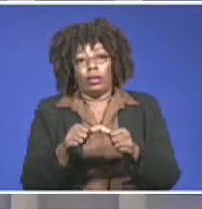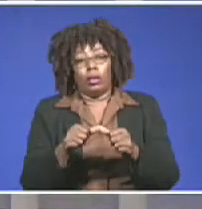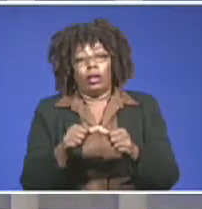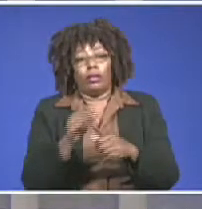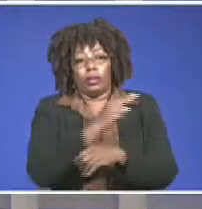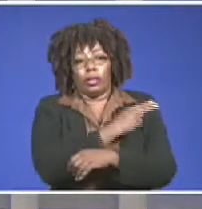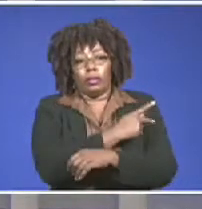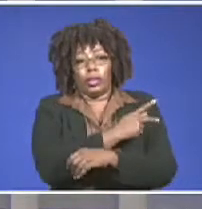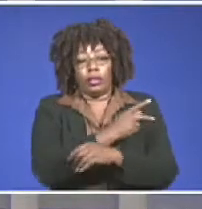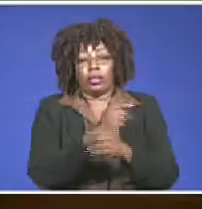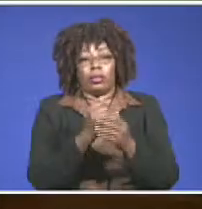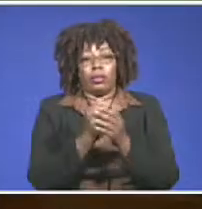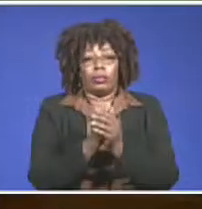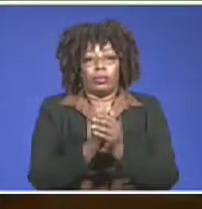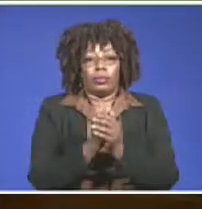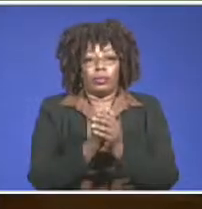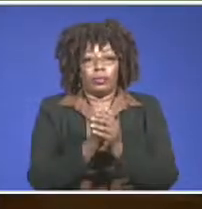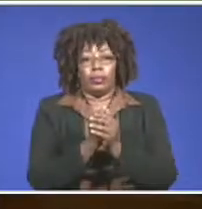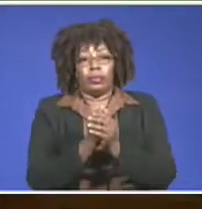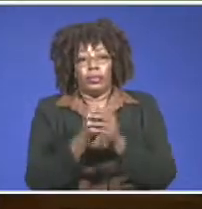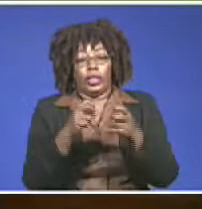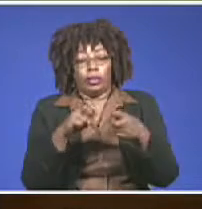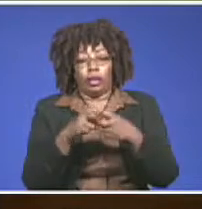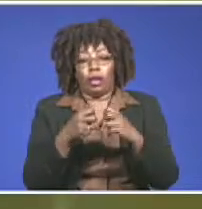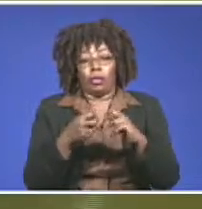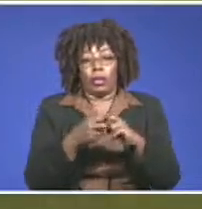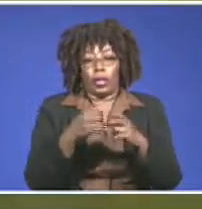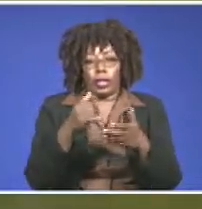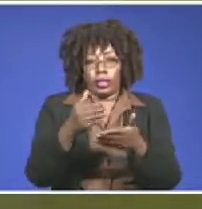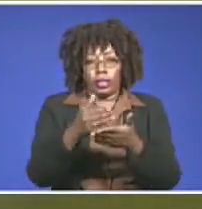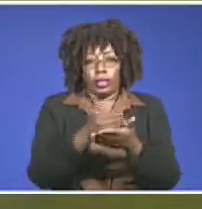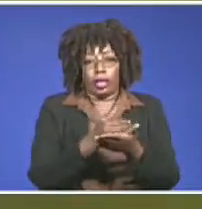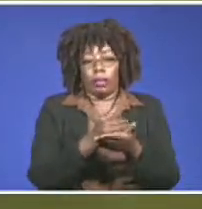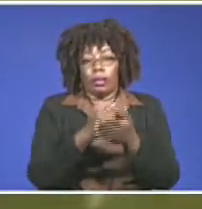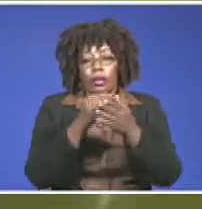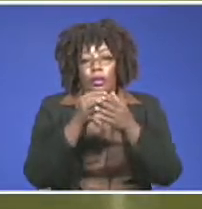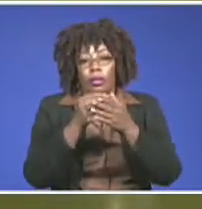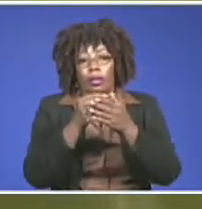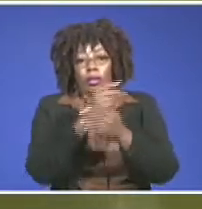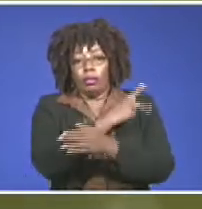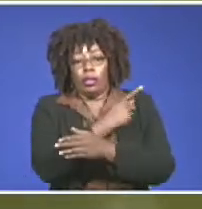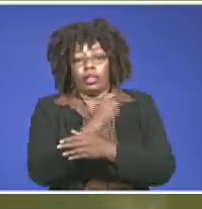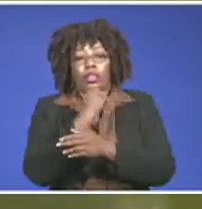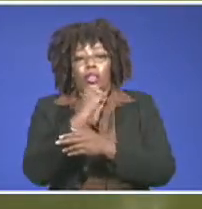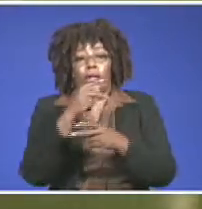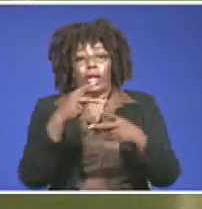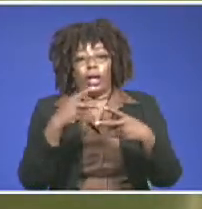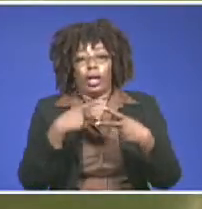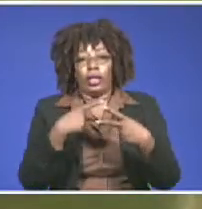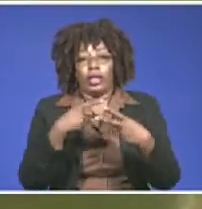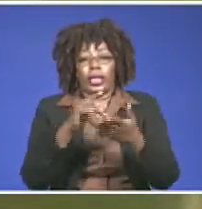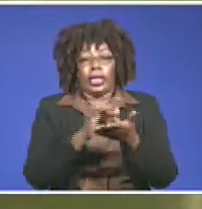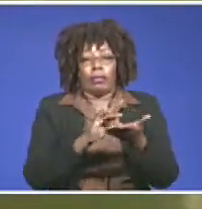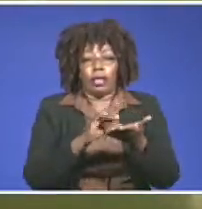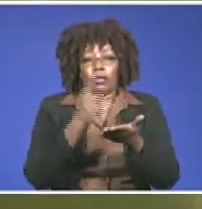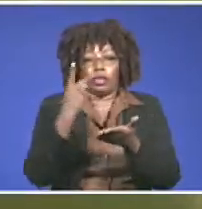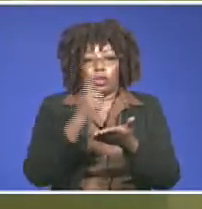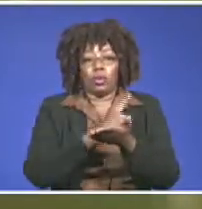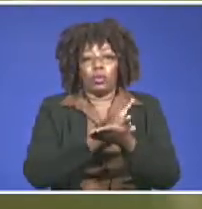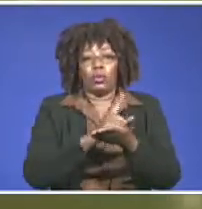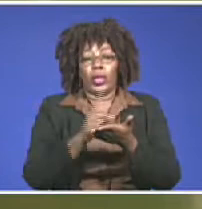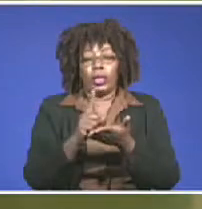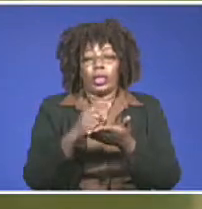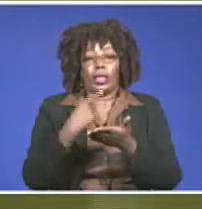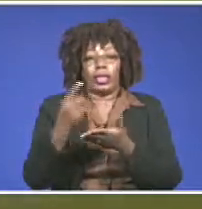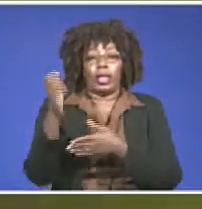reports. The problem has meant that some vendors have been without HIV drugs for as long as 2 weeks, prompting the government to